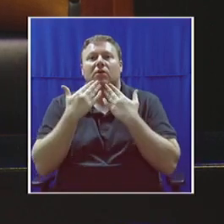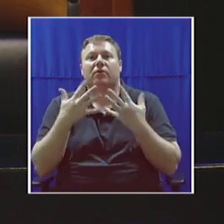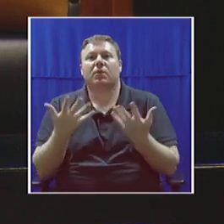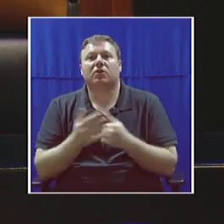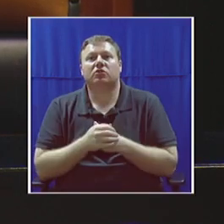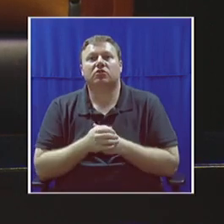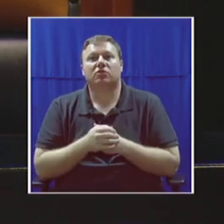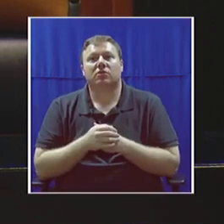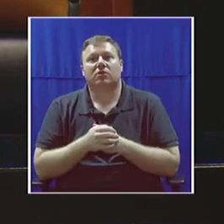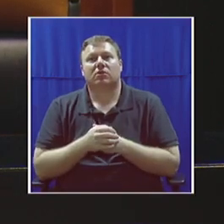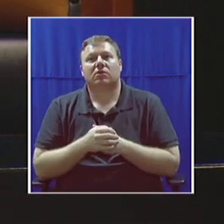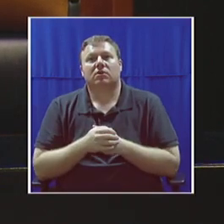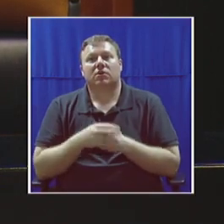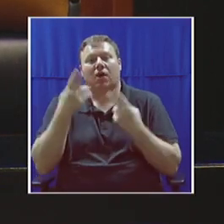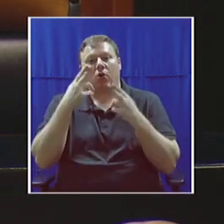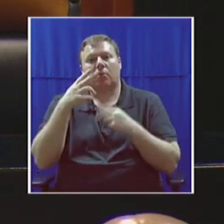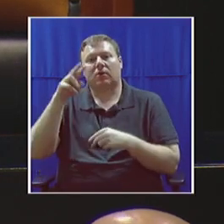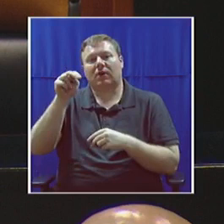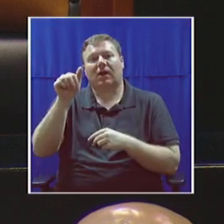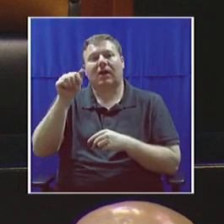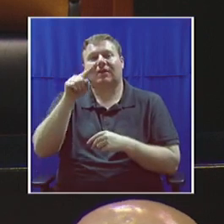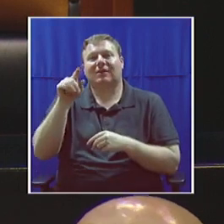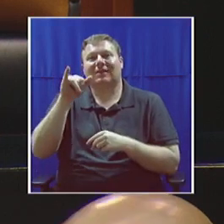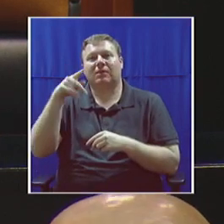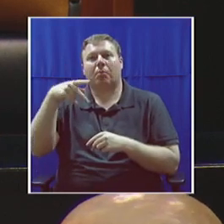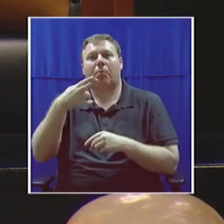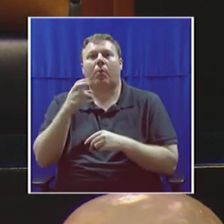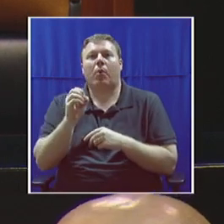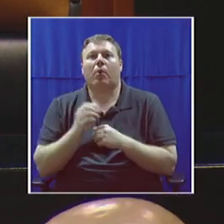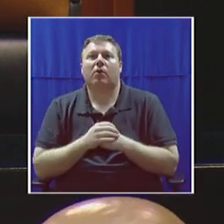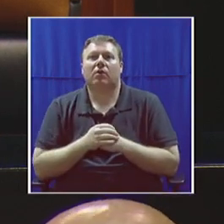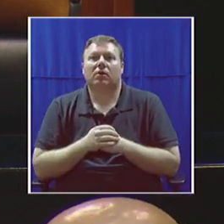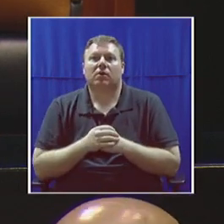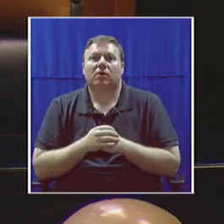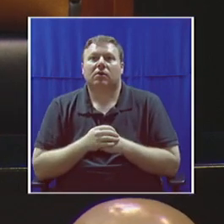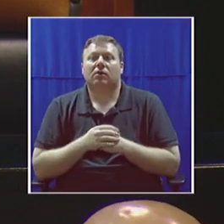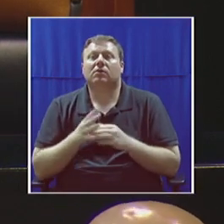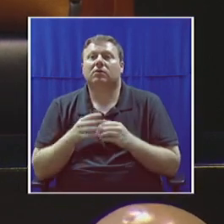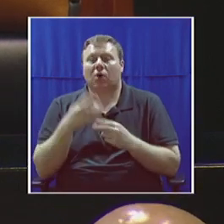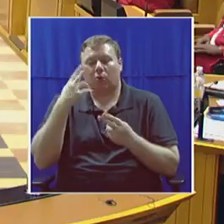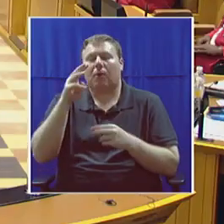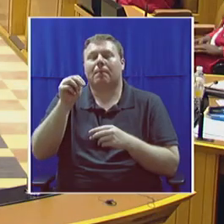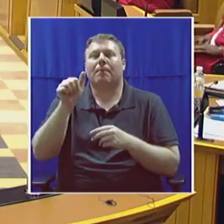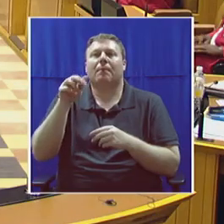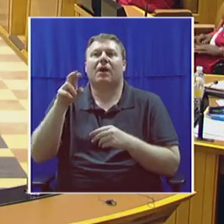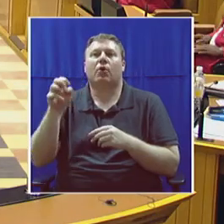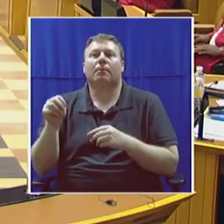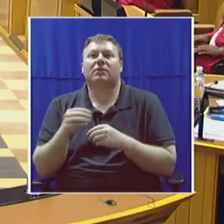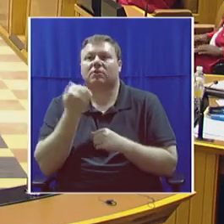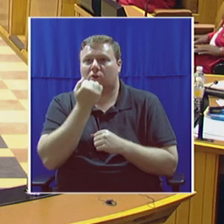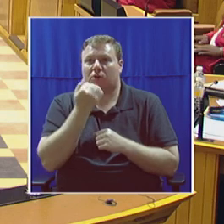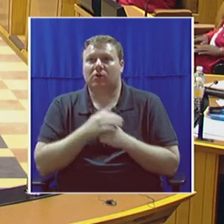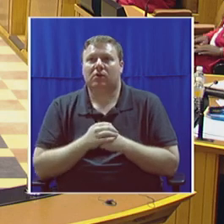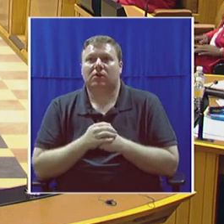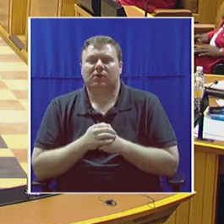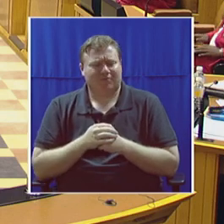all horable I'm sorry is The Honorable melam sorry thank you house chair I